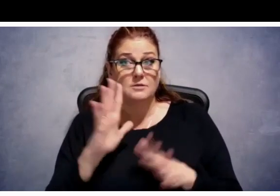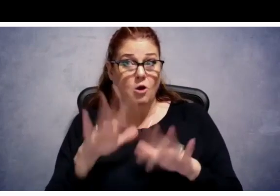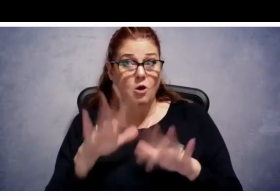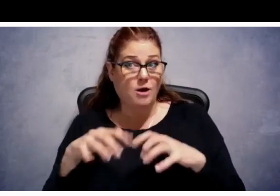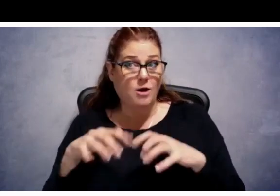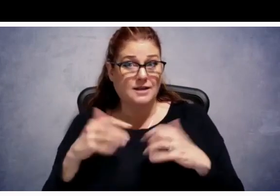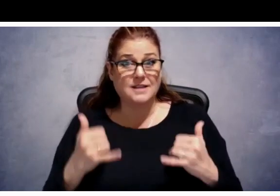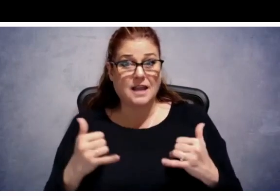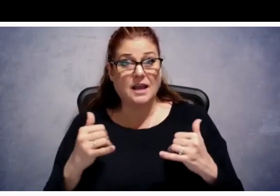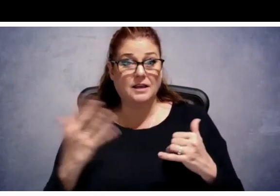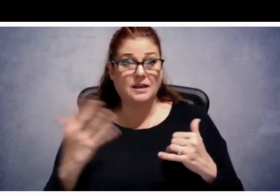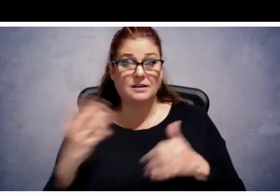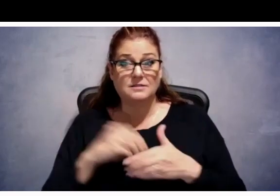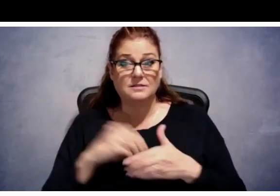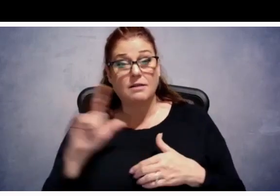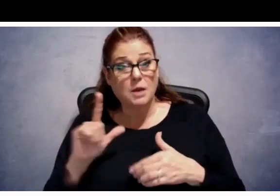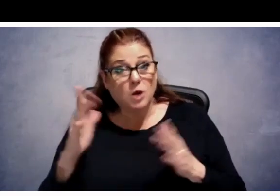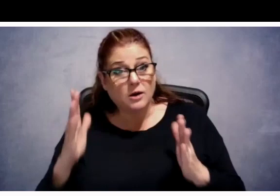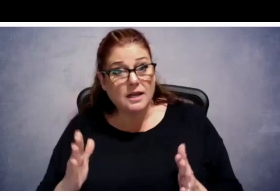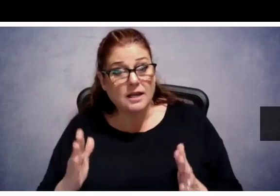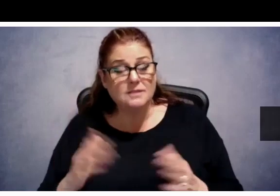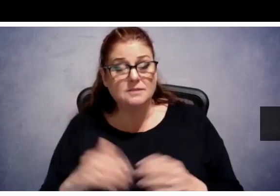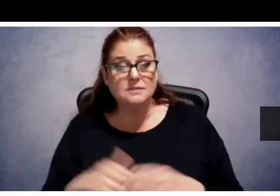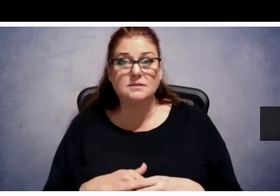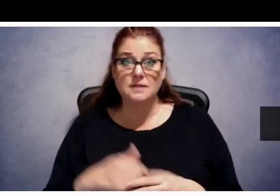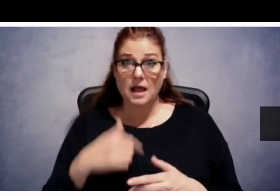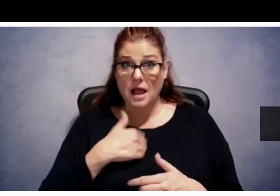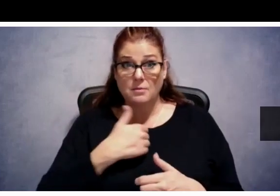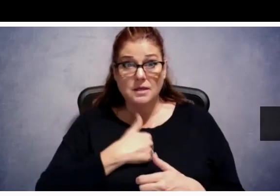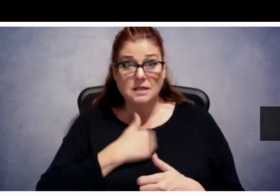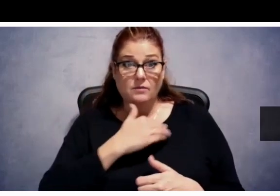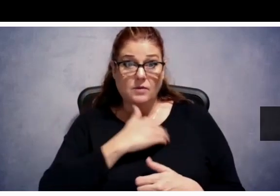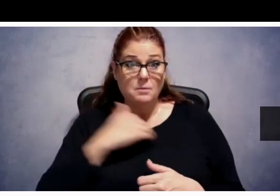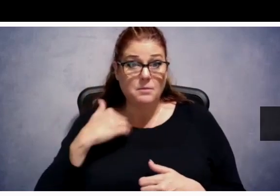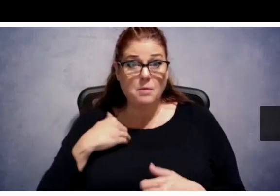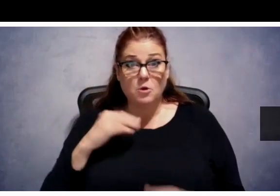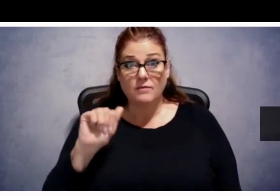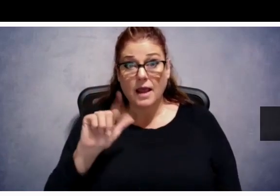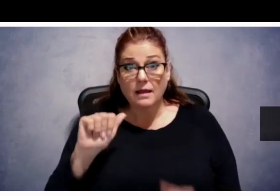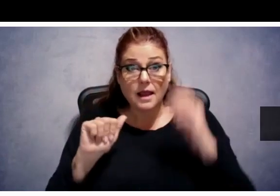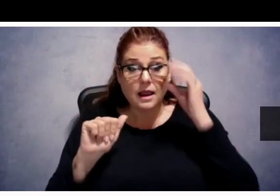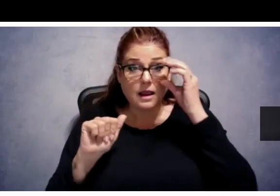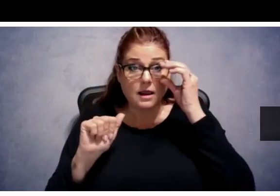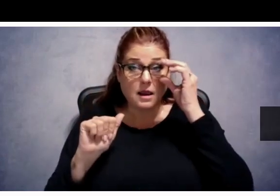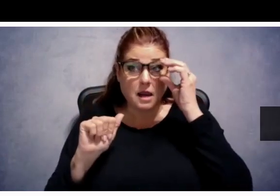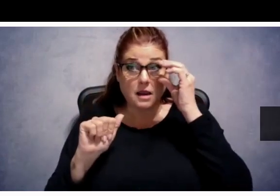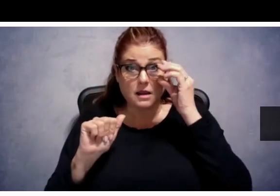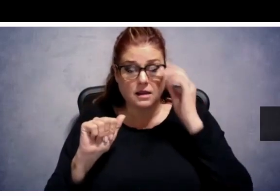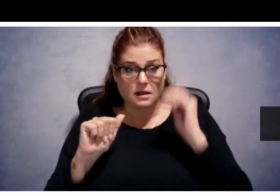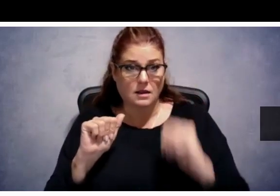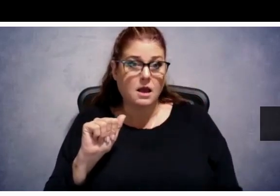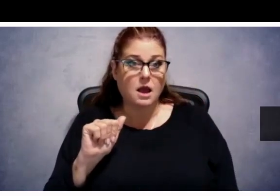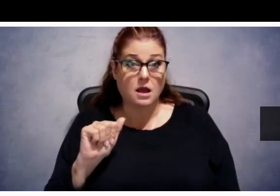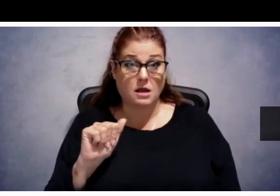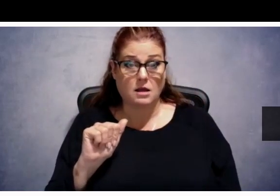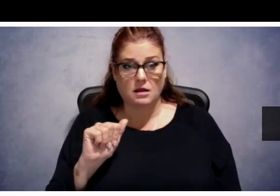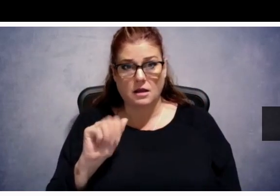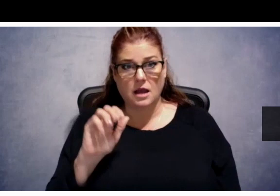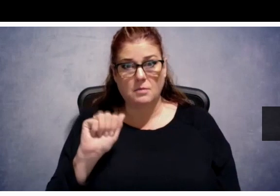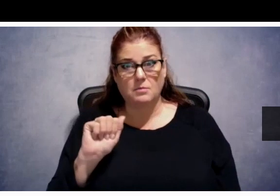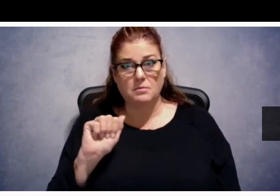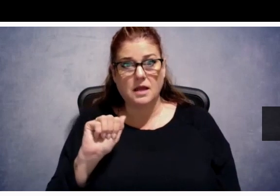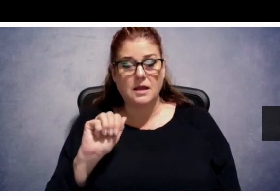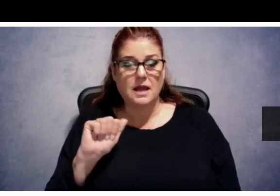today consists of librarians. I myself am a member of ALA, and I'm in ALSC, YALSA,